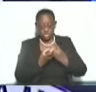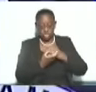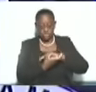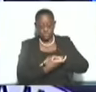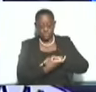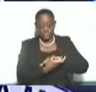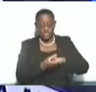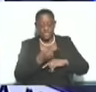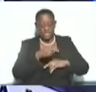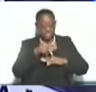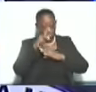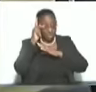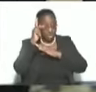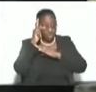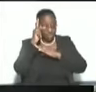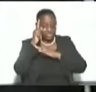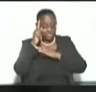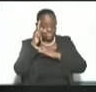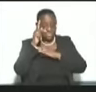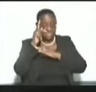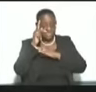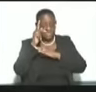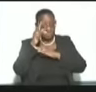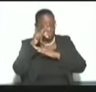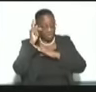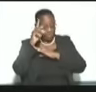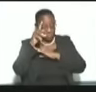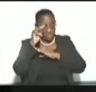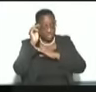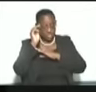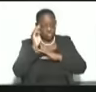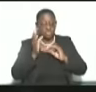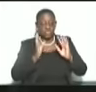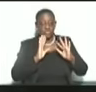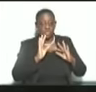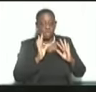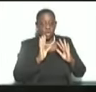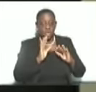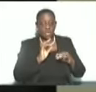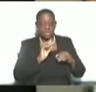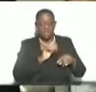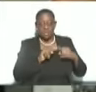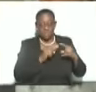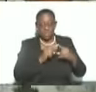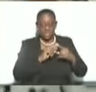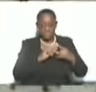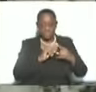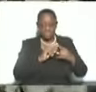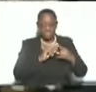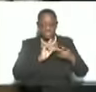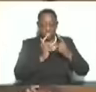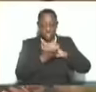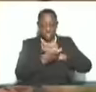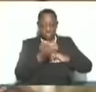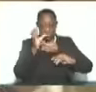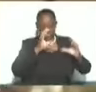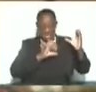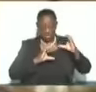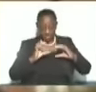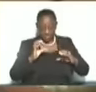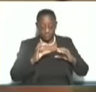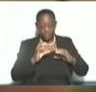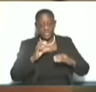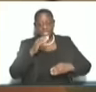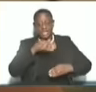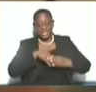is seriously questioning the level of commitment by larger industrialized nations towards the climate change effort. The last week in